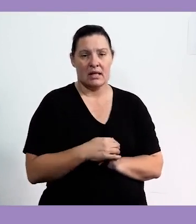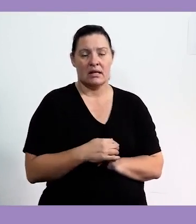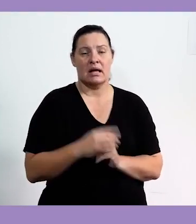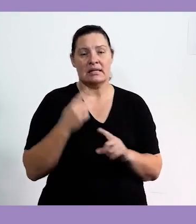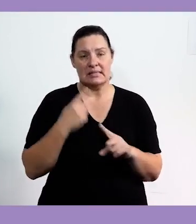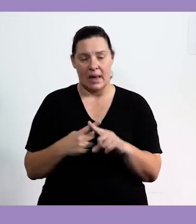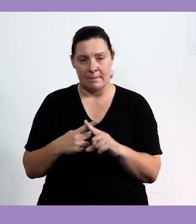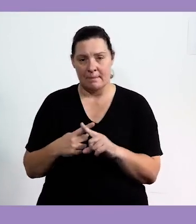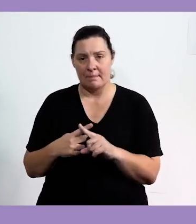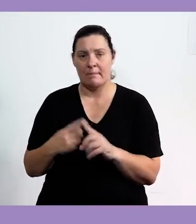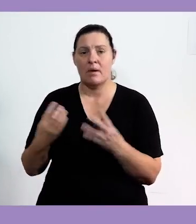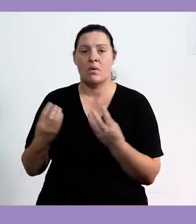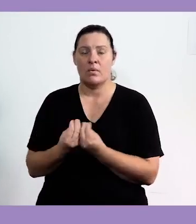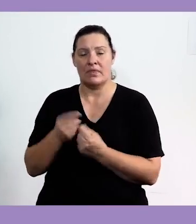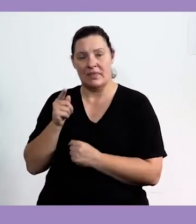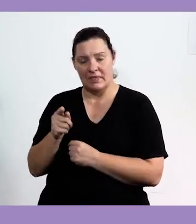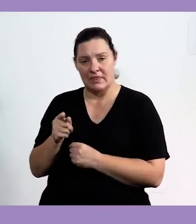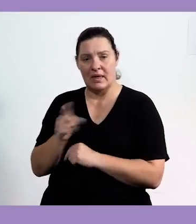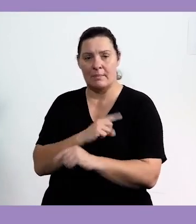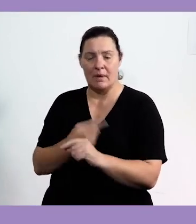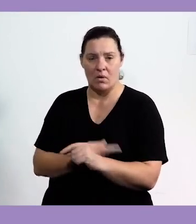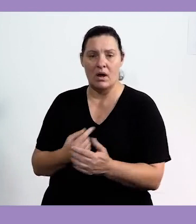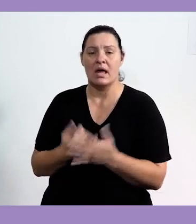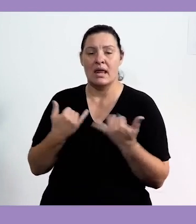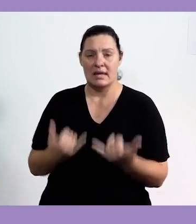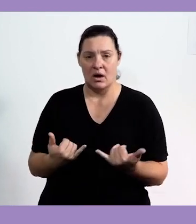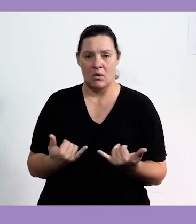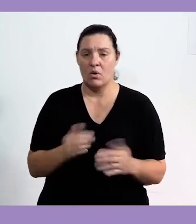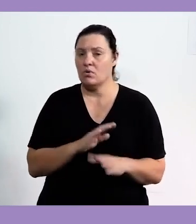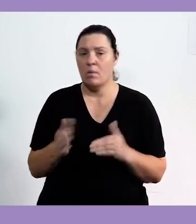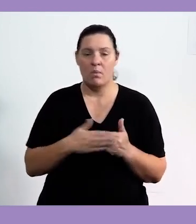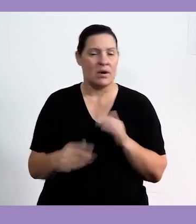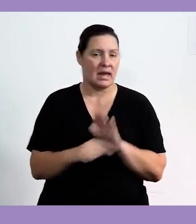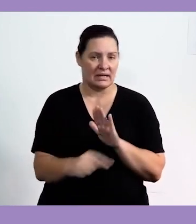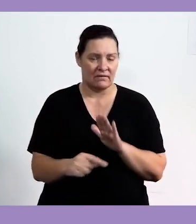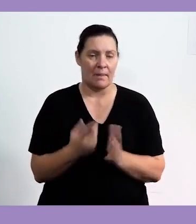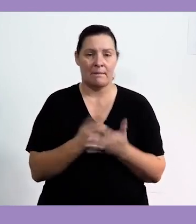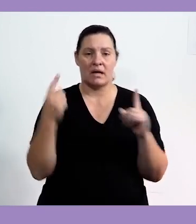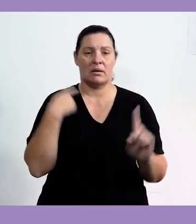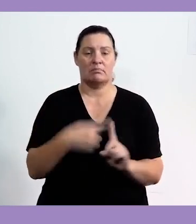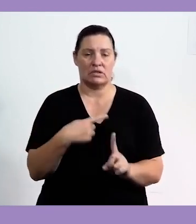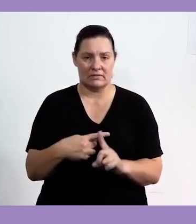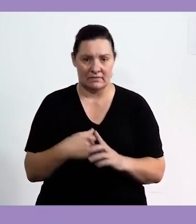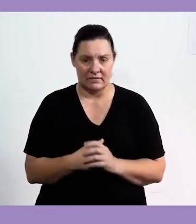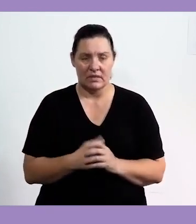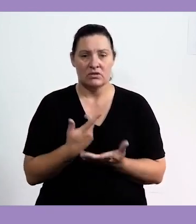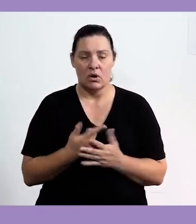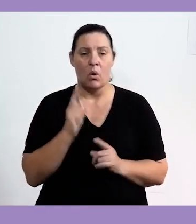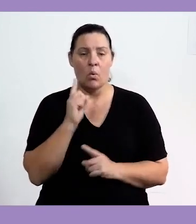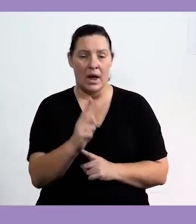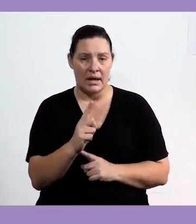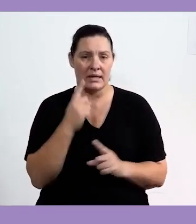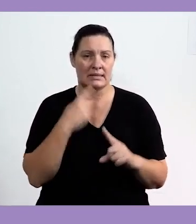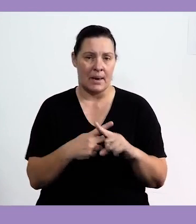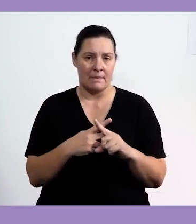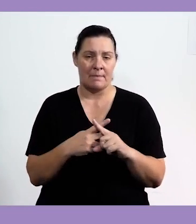the numerator, multiply it with this power, and the exponent now is no longer negative but becomes positive. So that